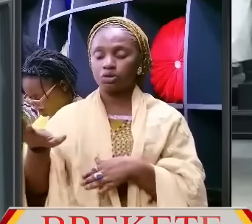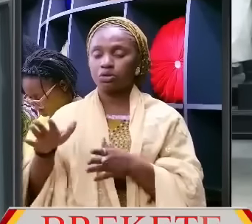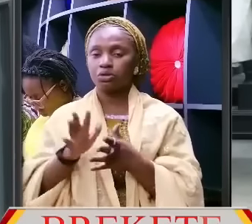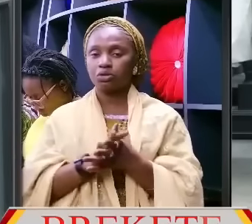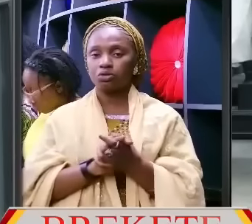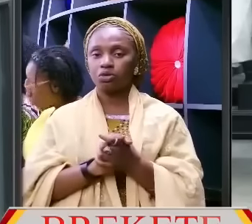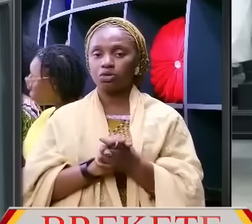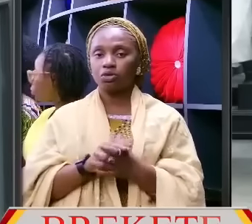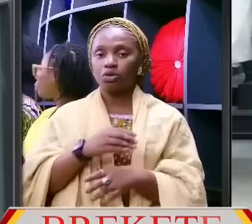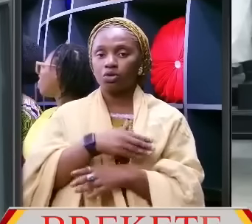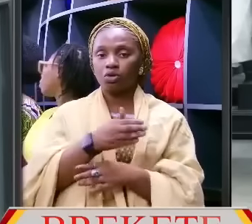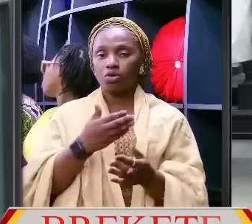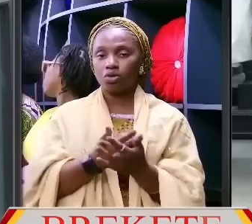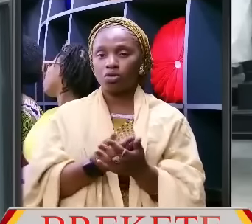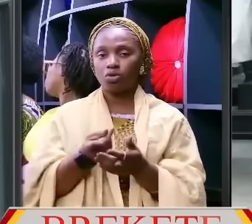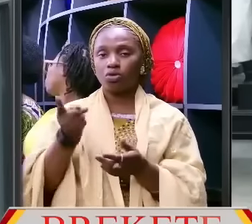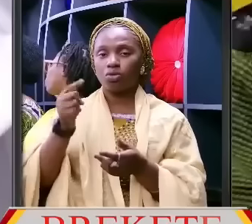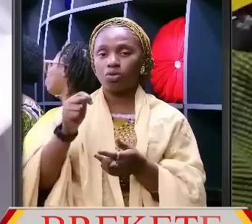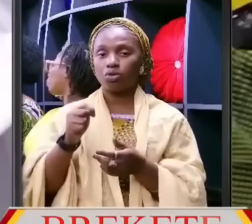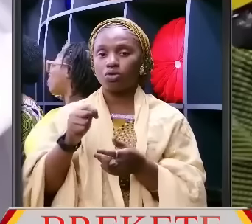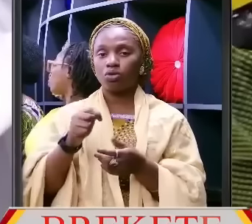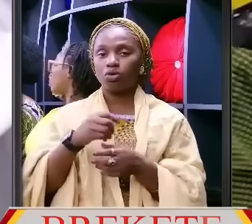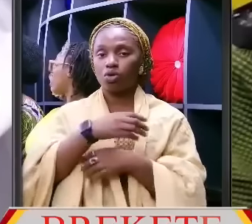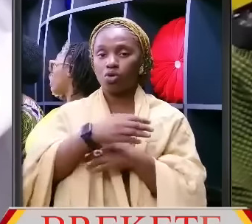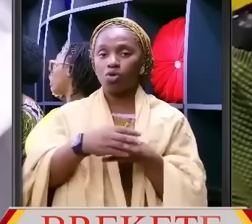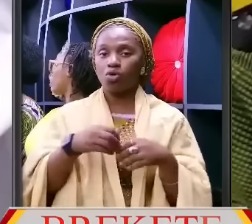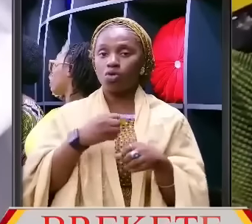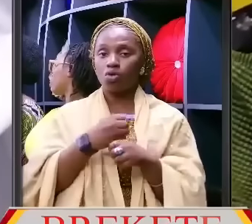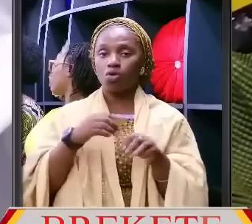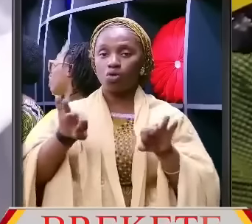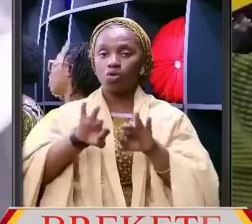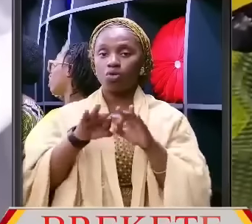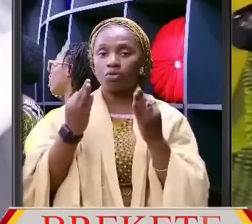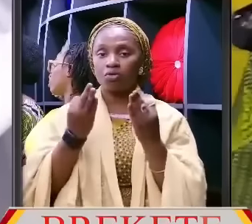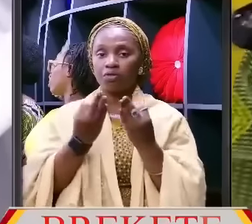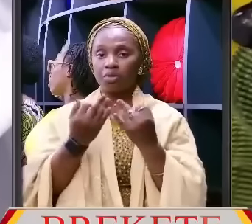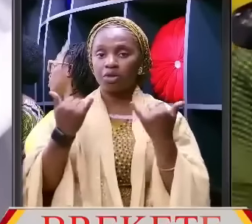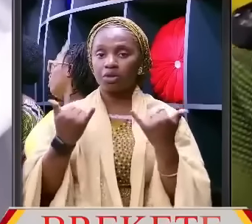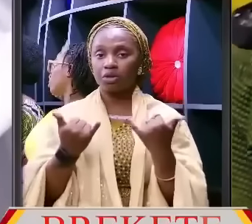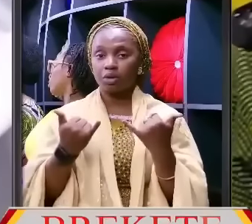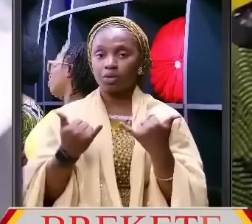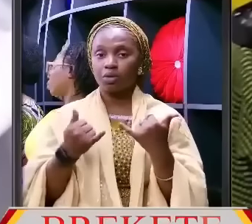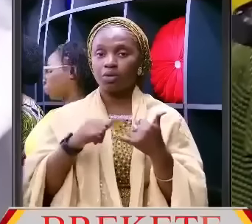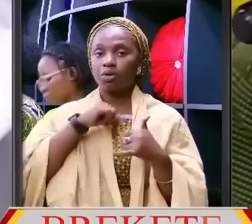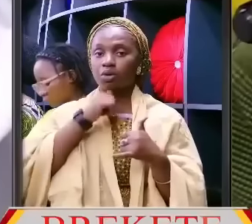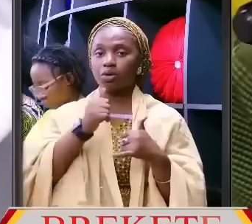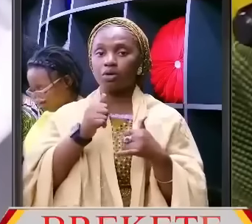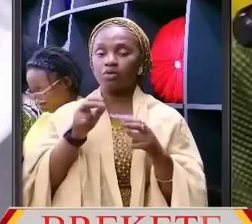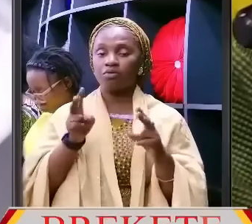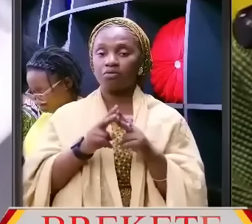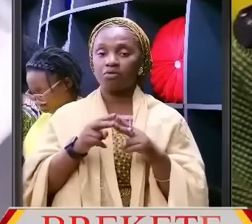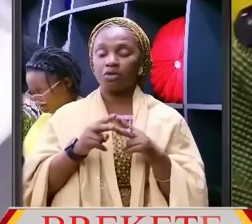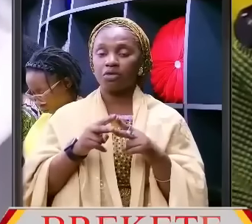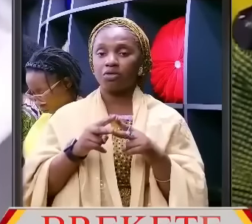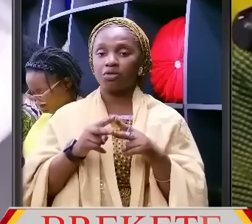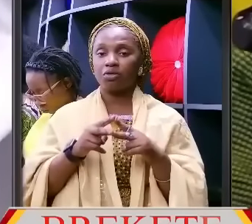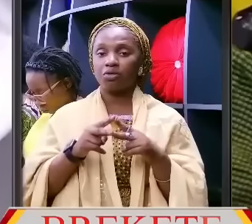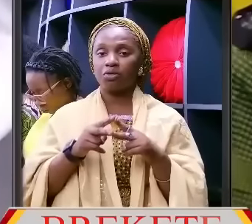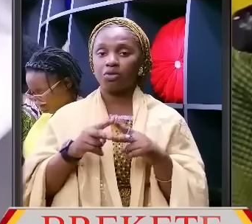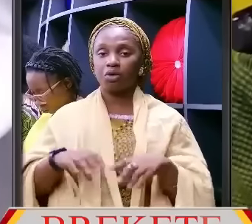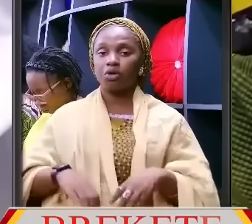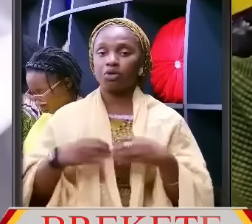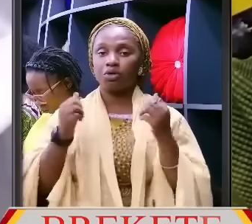All the whole woman now, where my father married that time. No one where they came. My man did, my mama did. Shaka